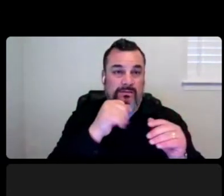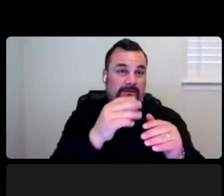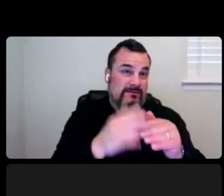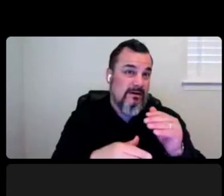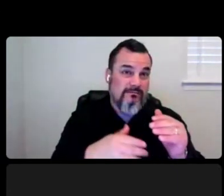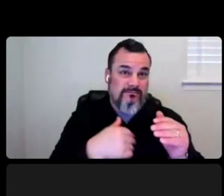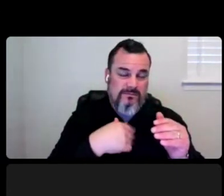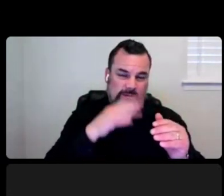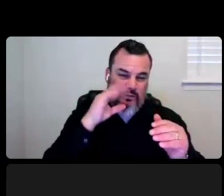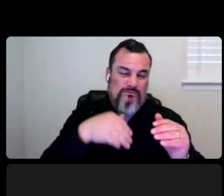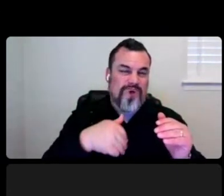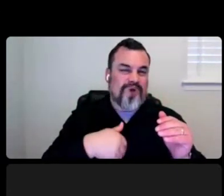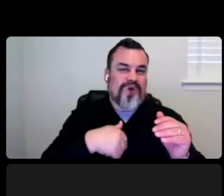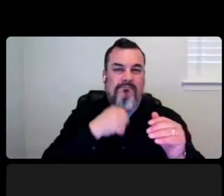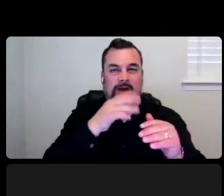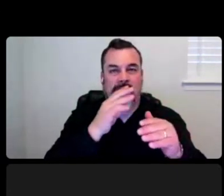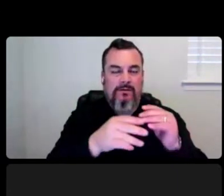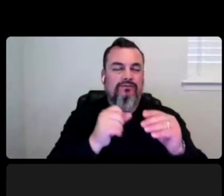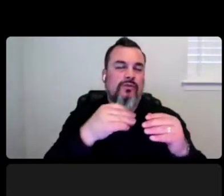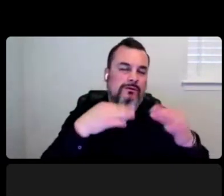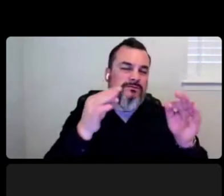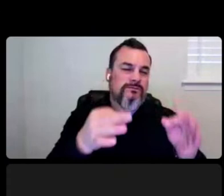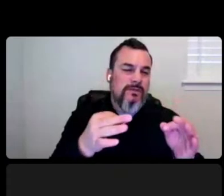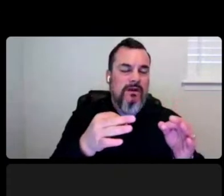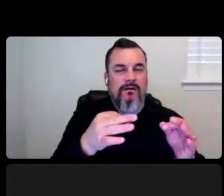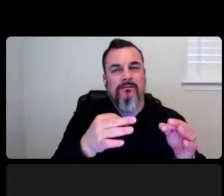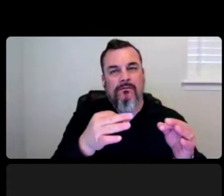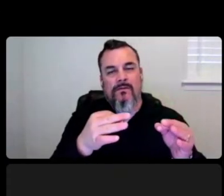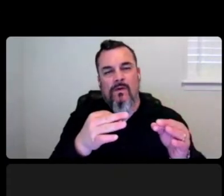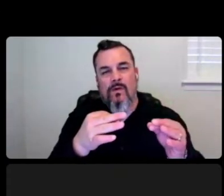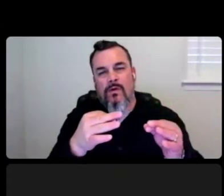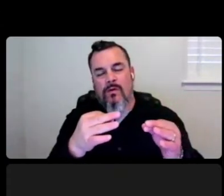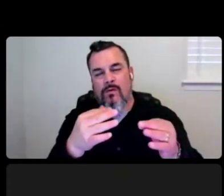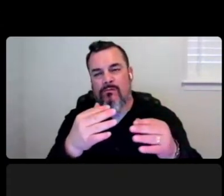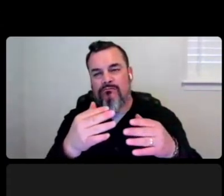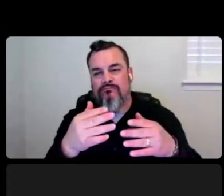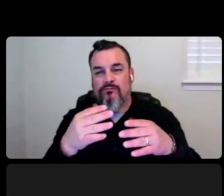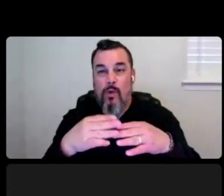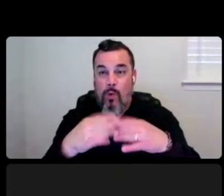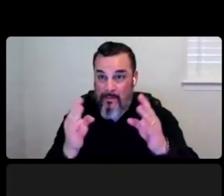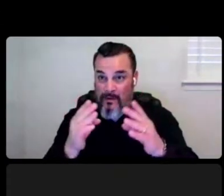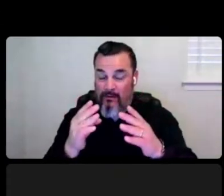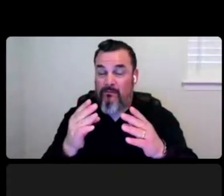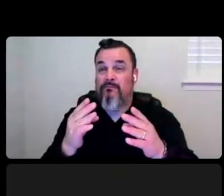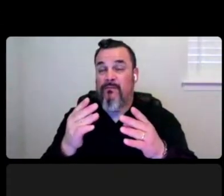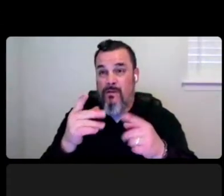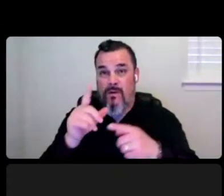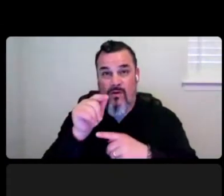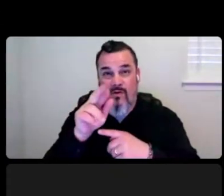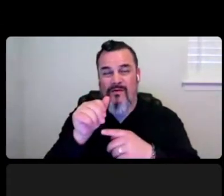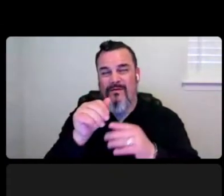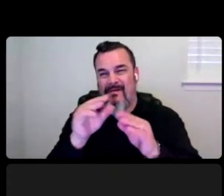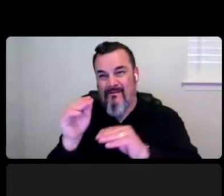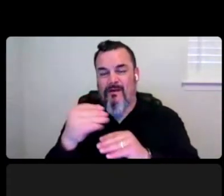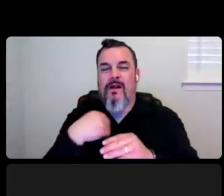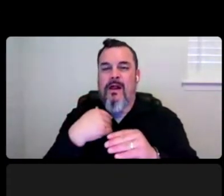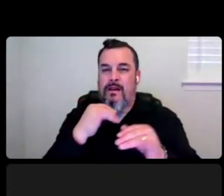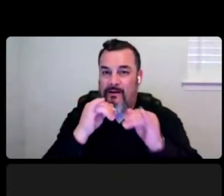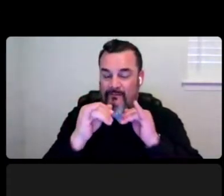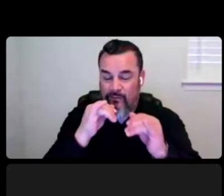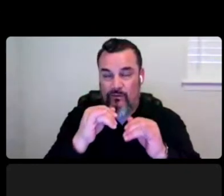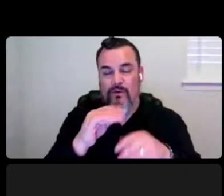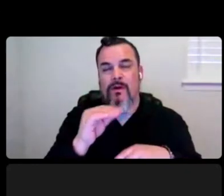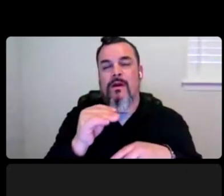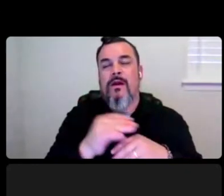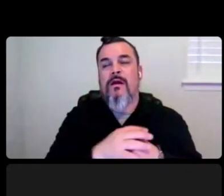I just knew I wasn't done yet. So I decided that I would, when an opening came, when Laura left, I interviewed,